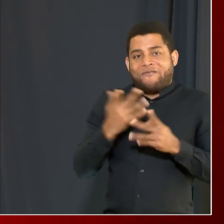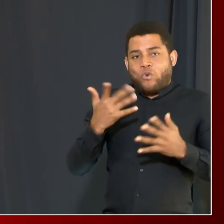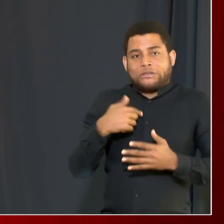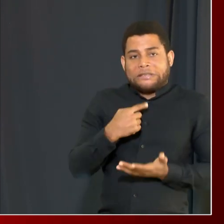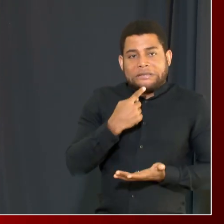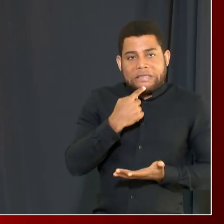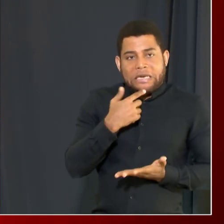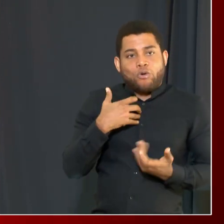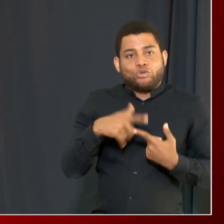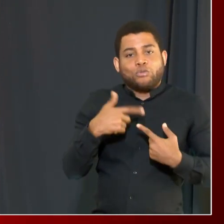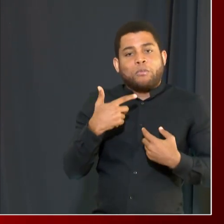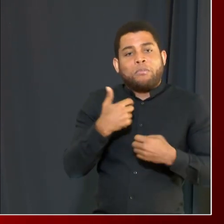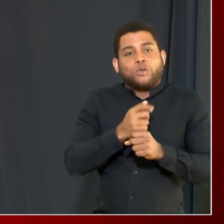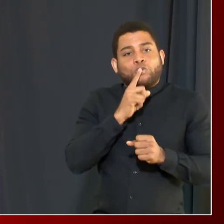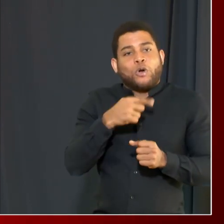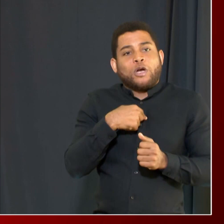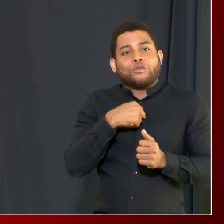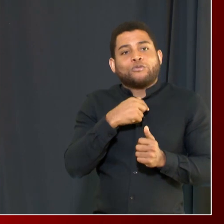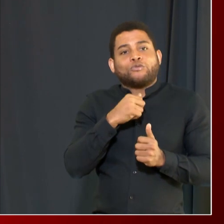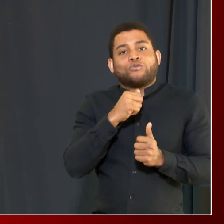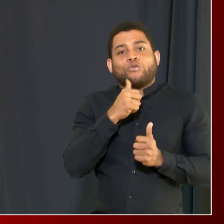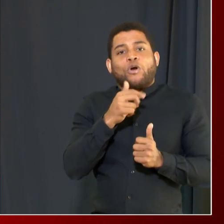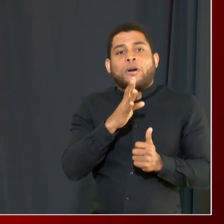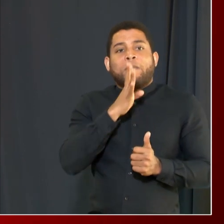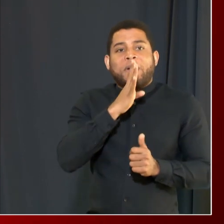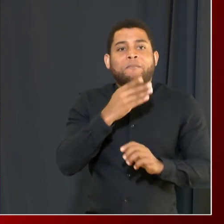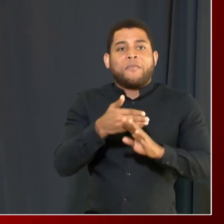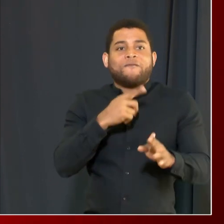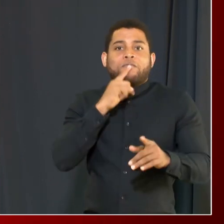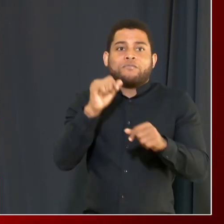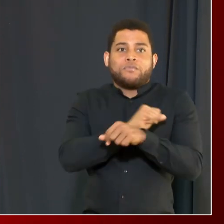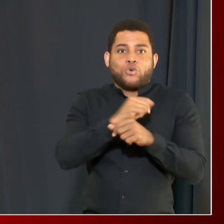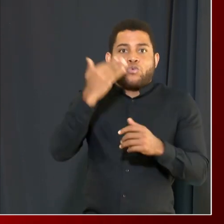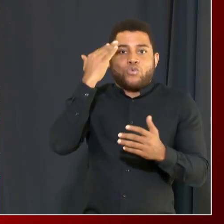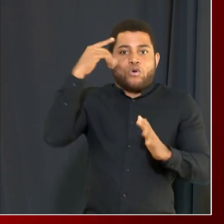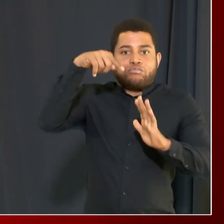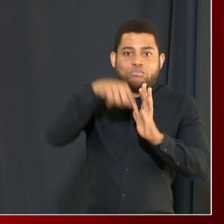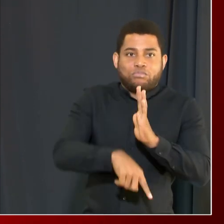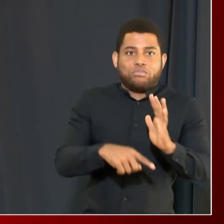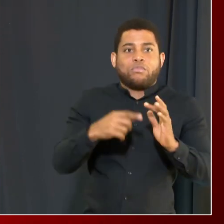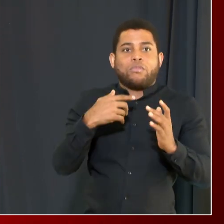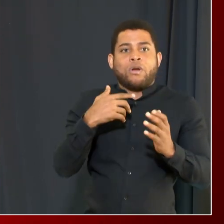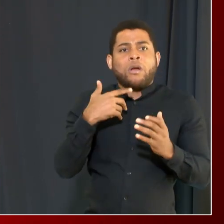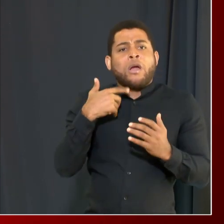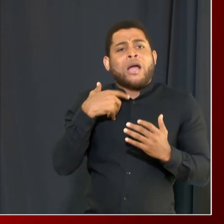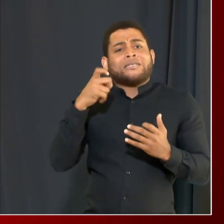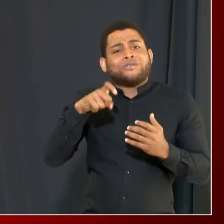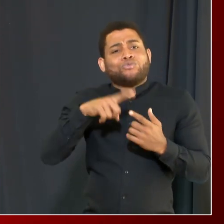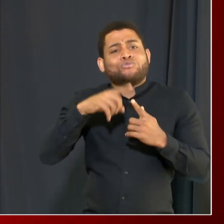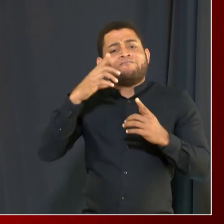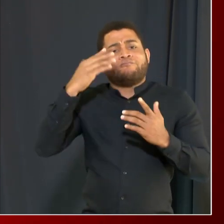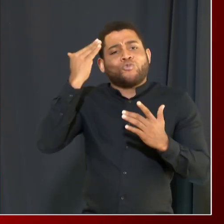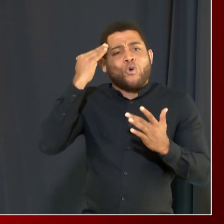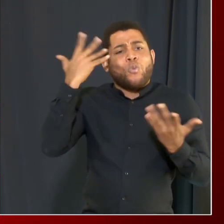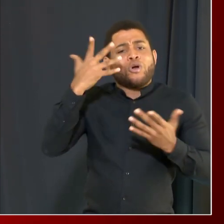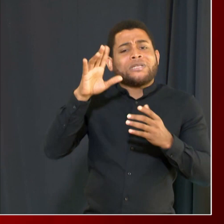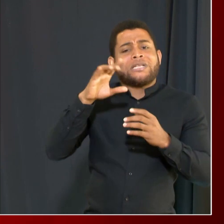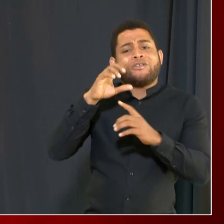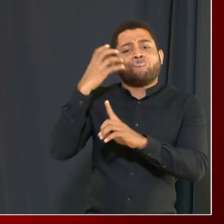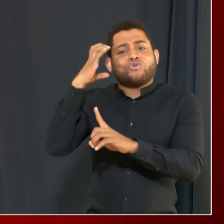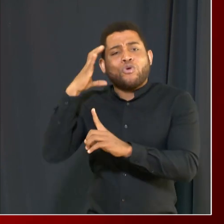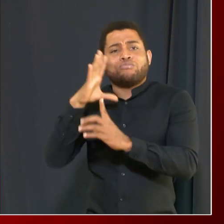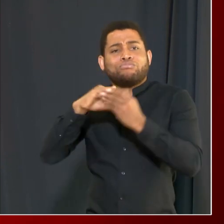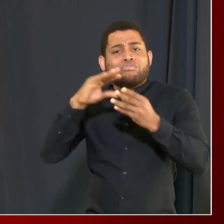don't speak before, to your very direct question, before I have the full benefit of knowing what the radio transcripts are. And I don't have that right